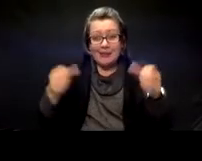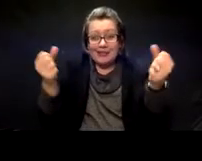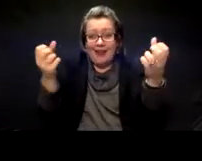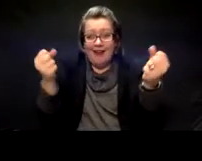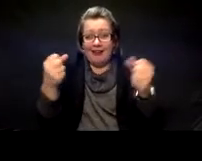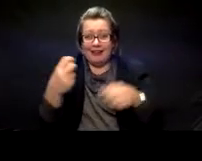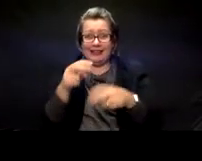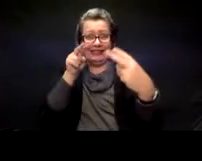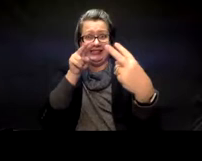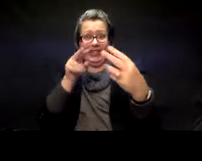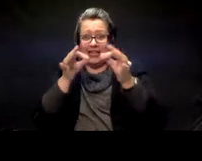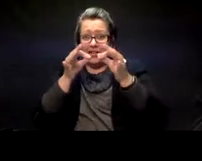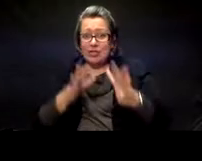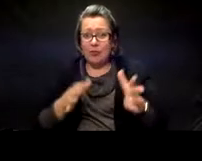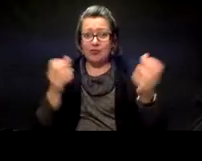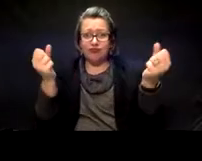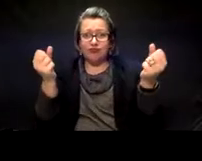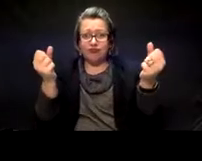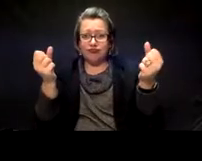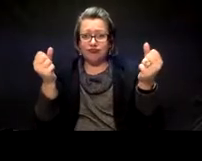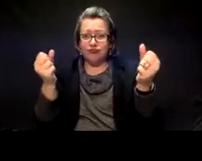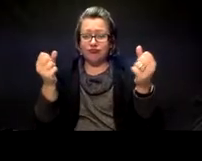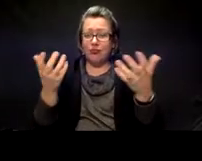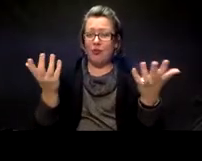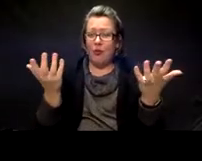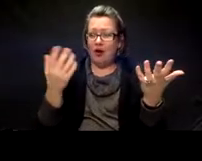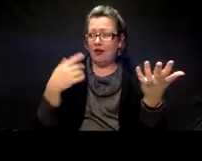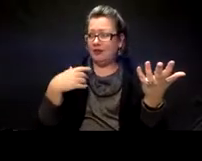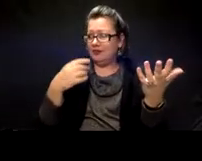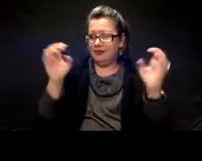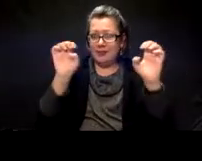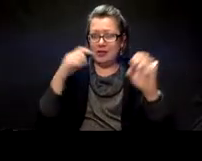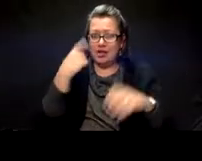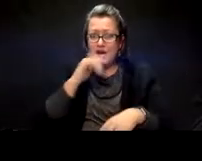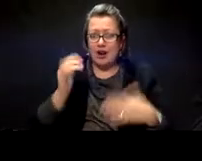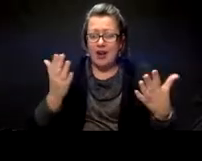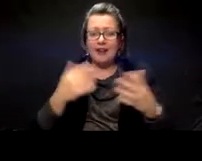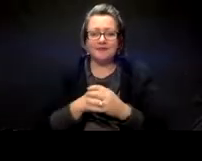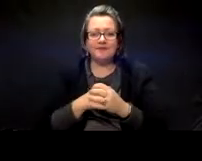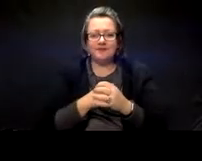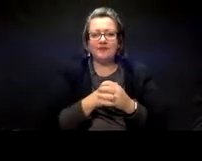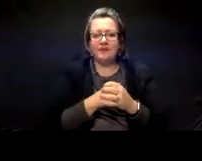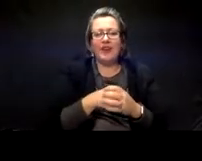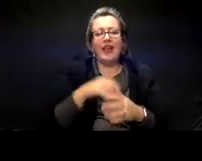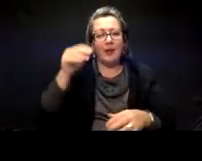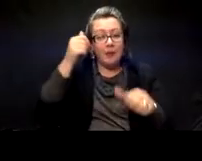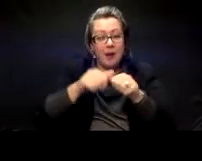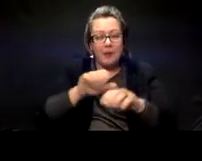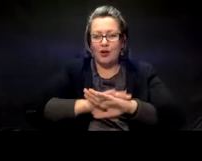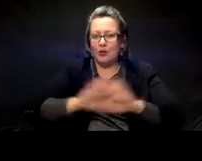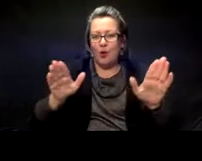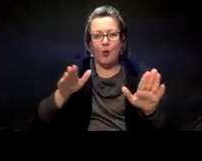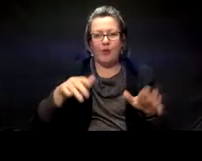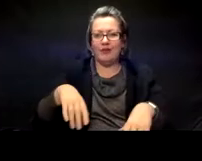phone, if the child is able to sign, they can sign and the interpreter would see them and they can tell